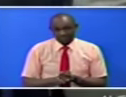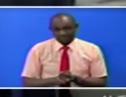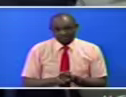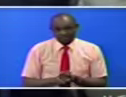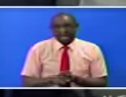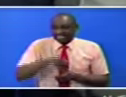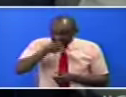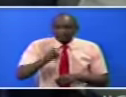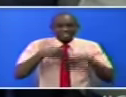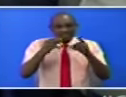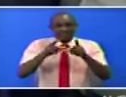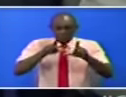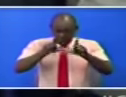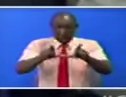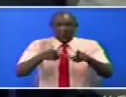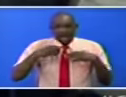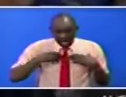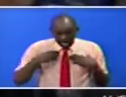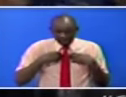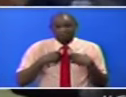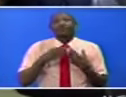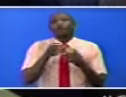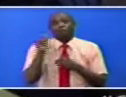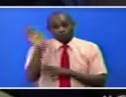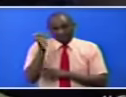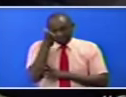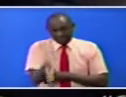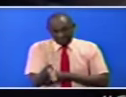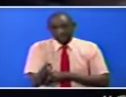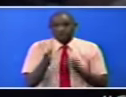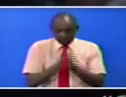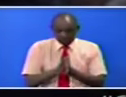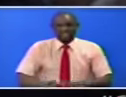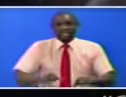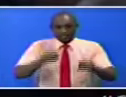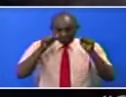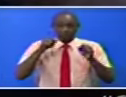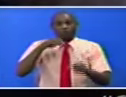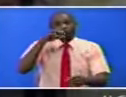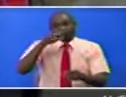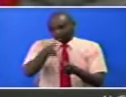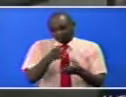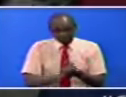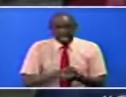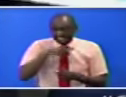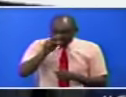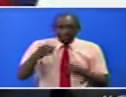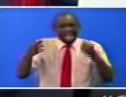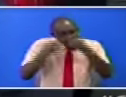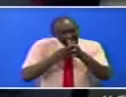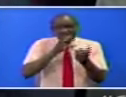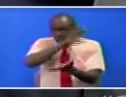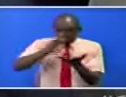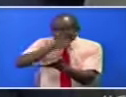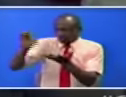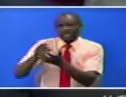She was given the Wiper Party nomination certificate by the Elections Board chairperson. She led in all 8 constituencies